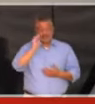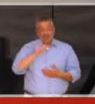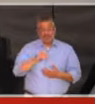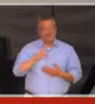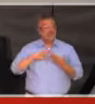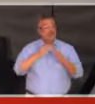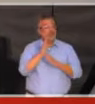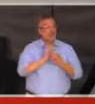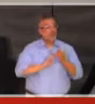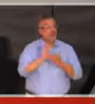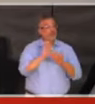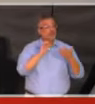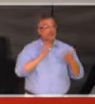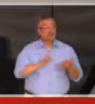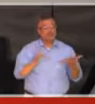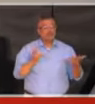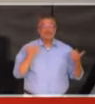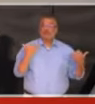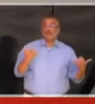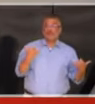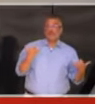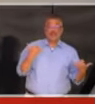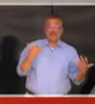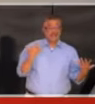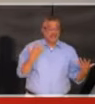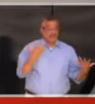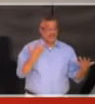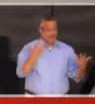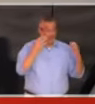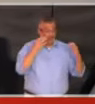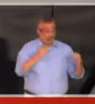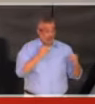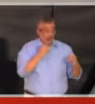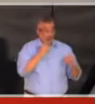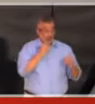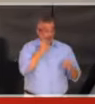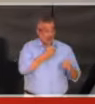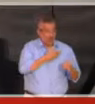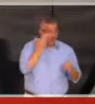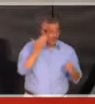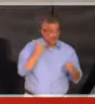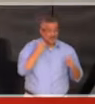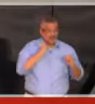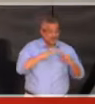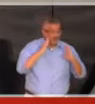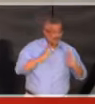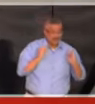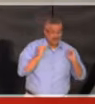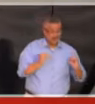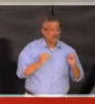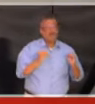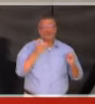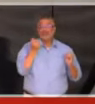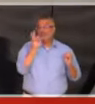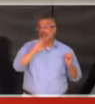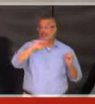of community college students currently experience housing insecurity and 19%